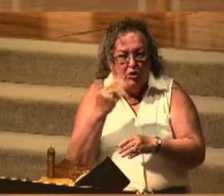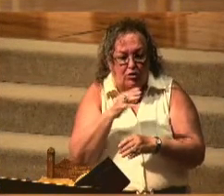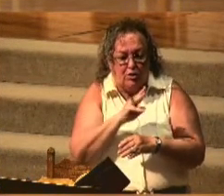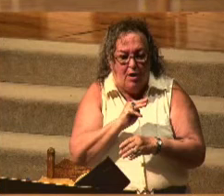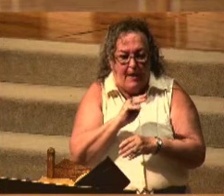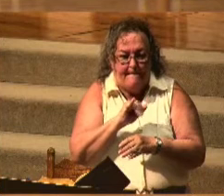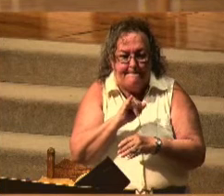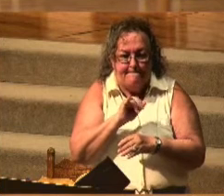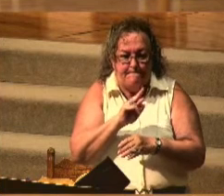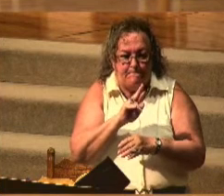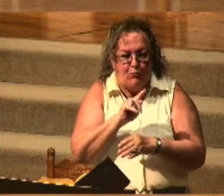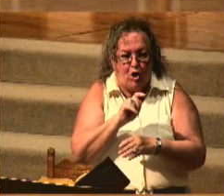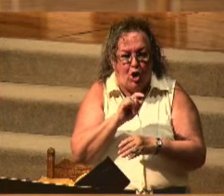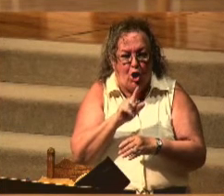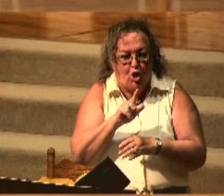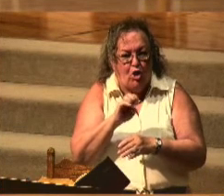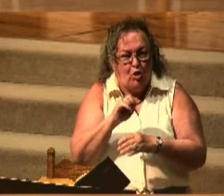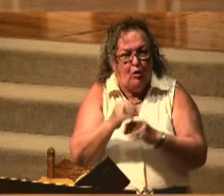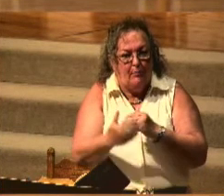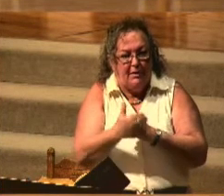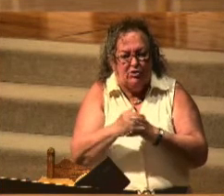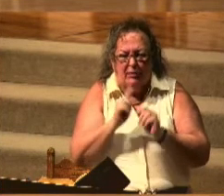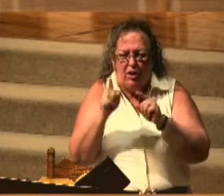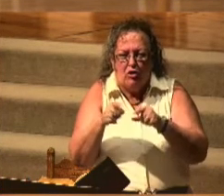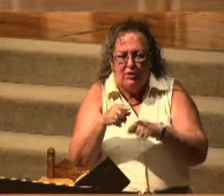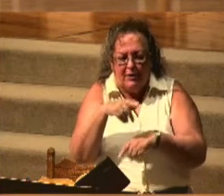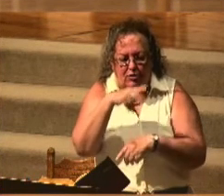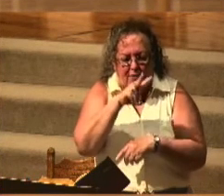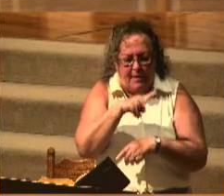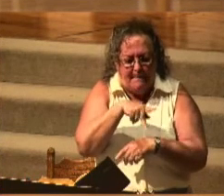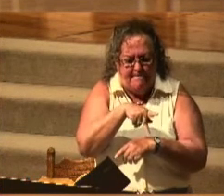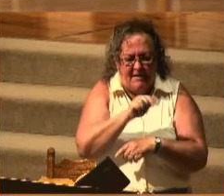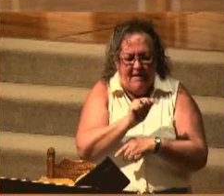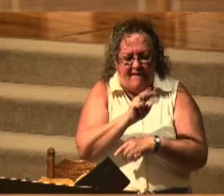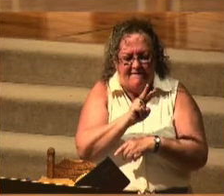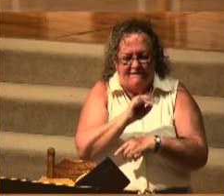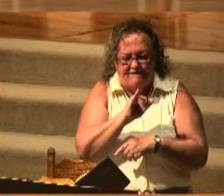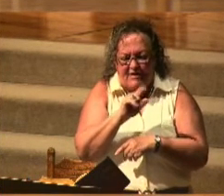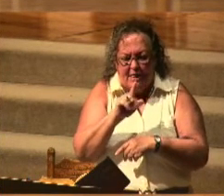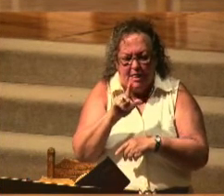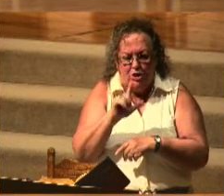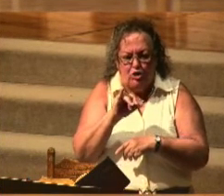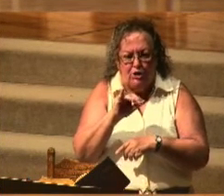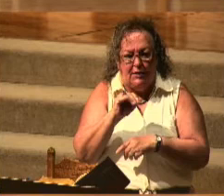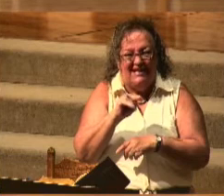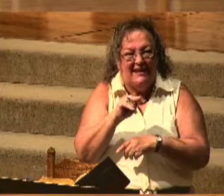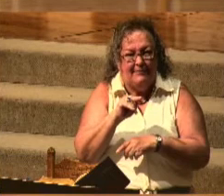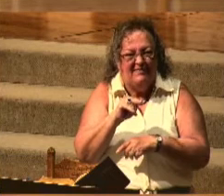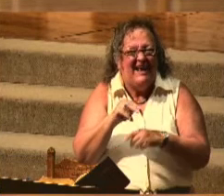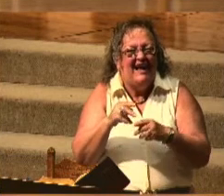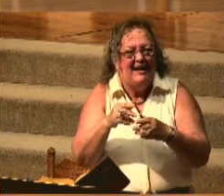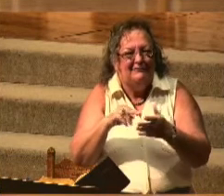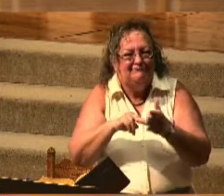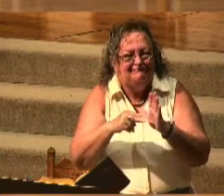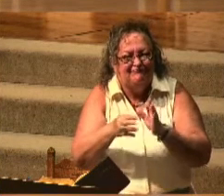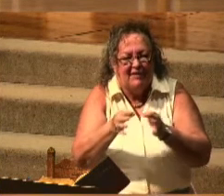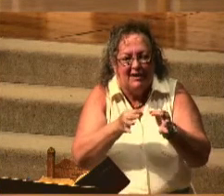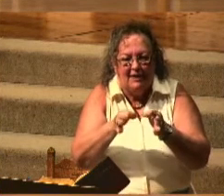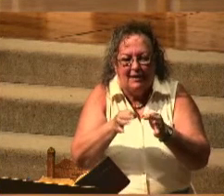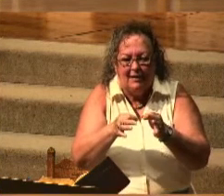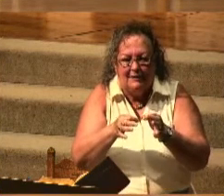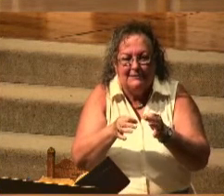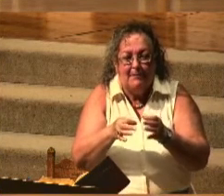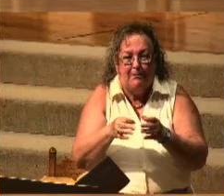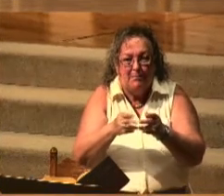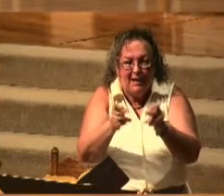went there all the time, and they said, "We're going down to the pavilion." I didn't know what that was. It's a place to keep you out of the